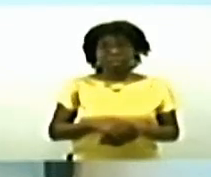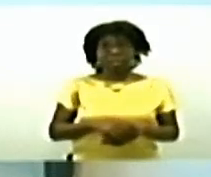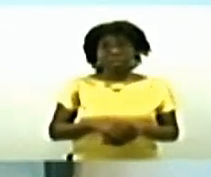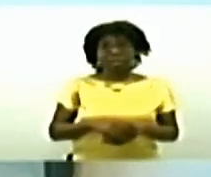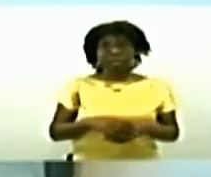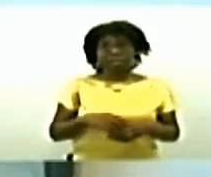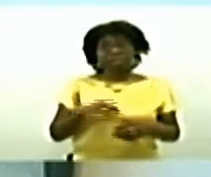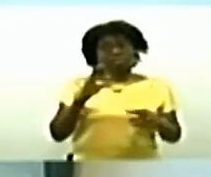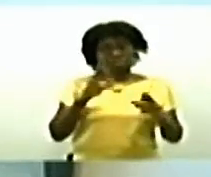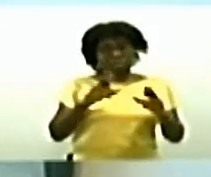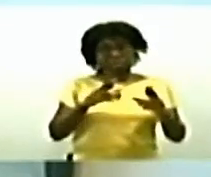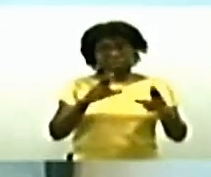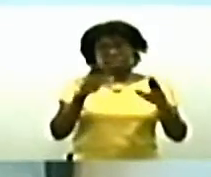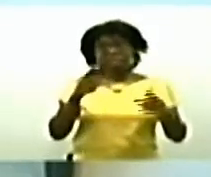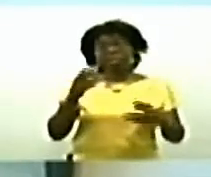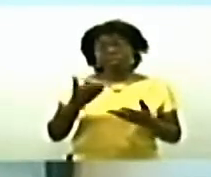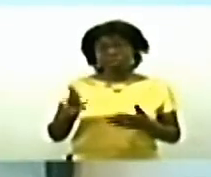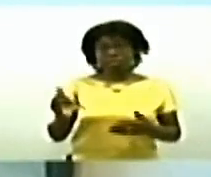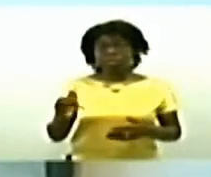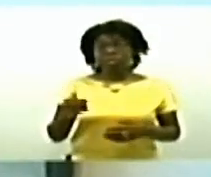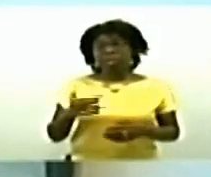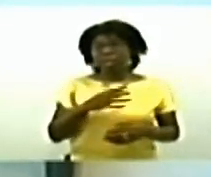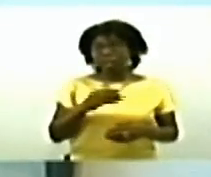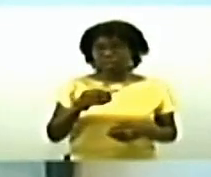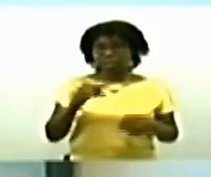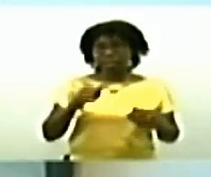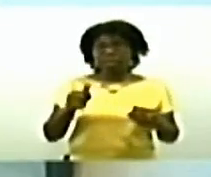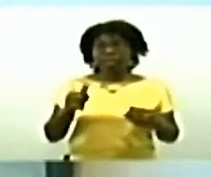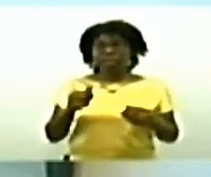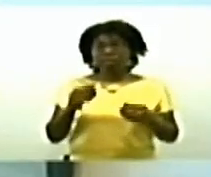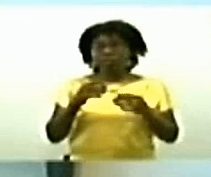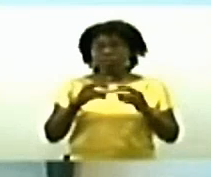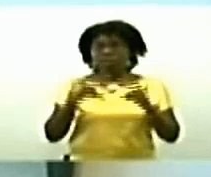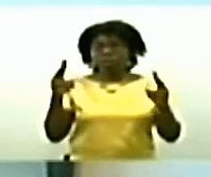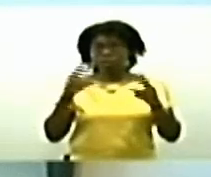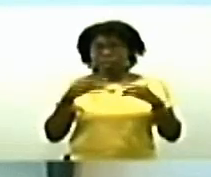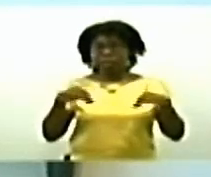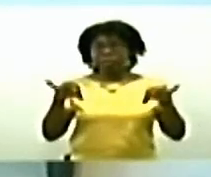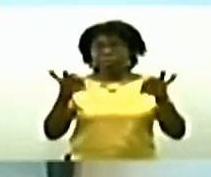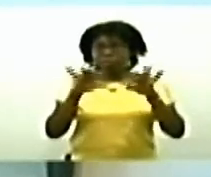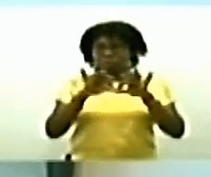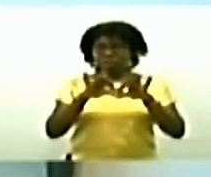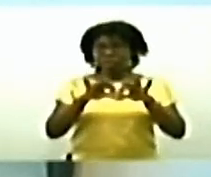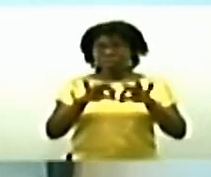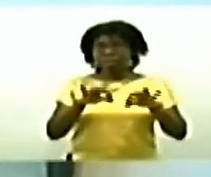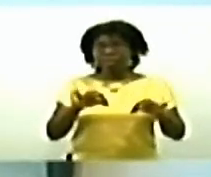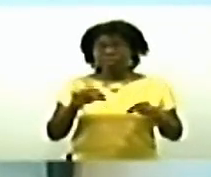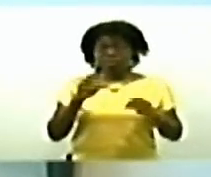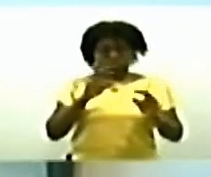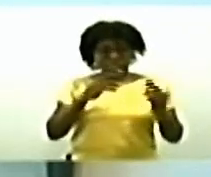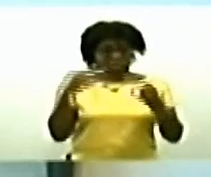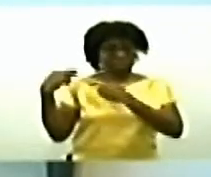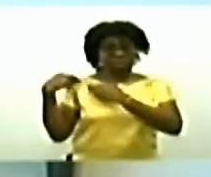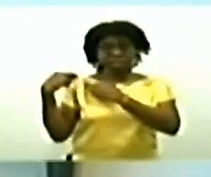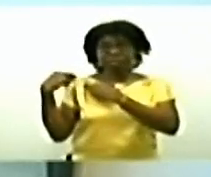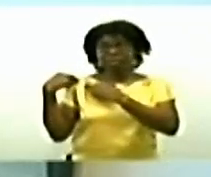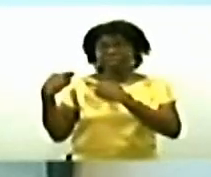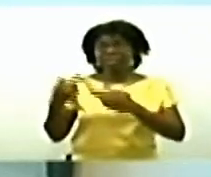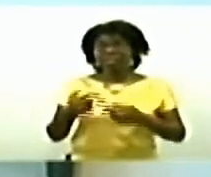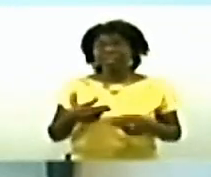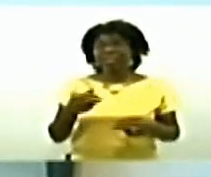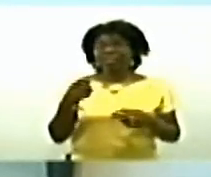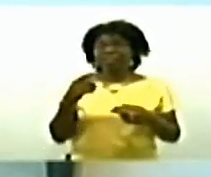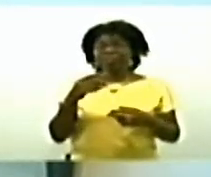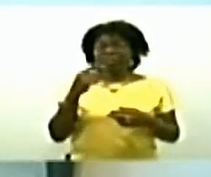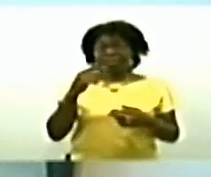we respect those wardens. They're going to do they have a very important task, a very important responsibility, and we need